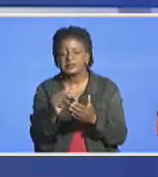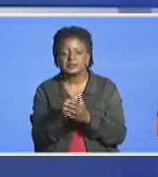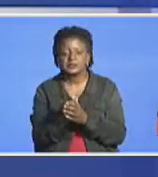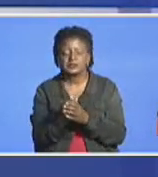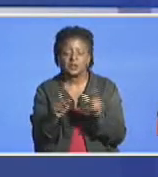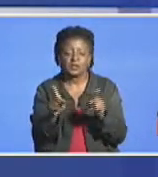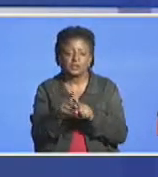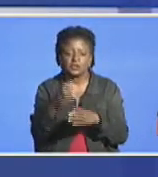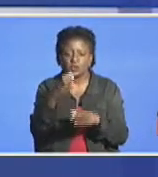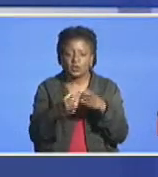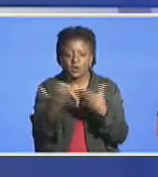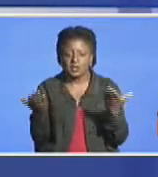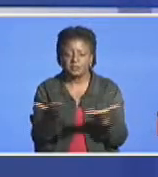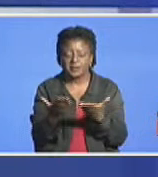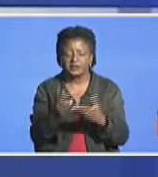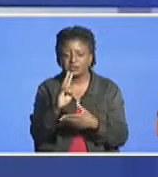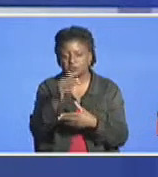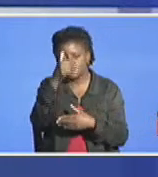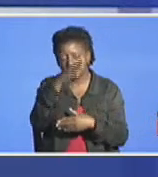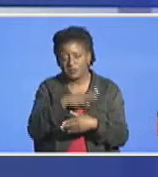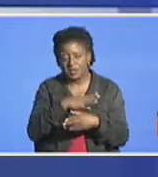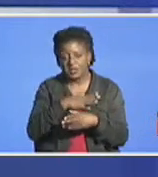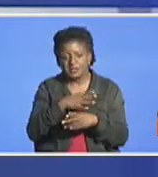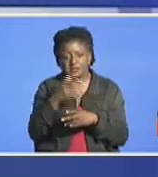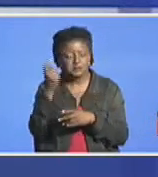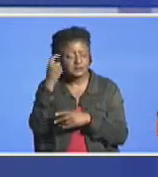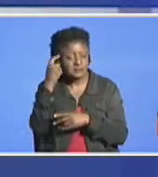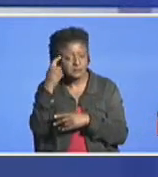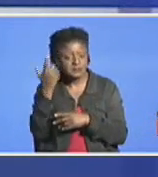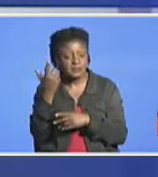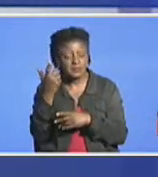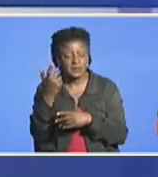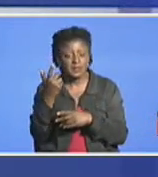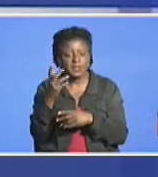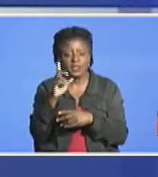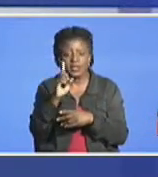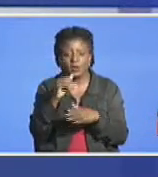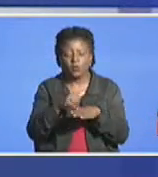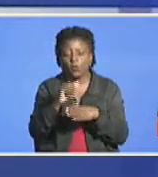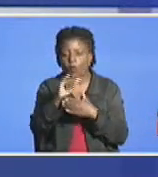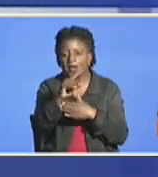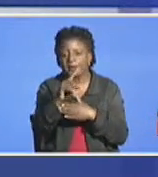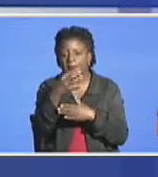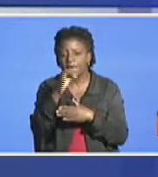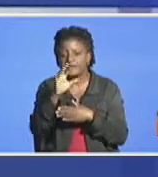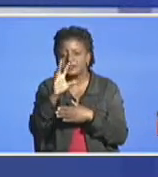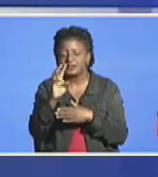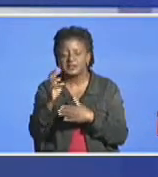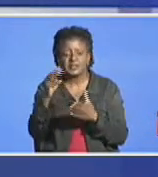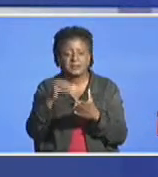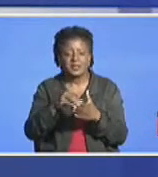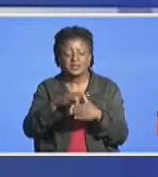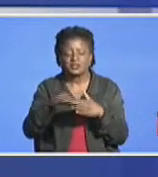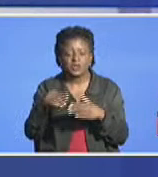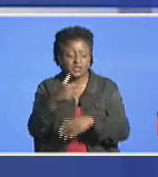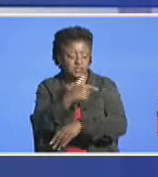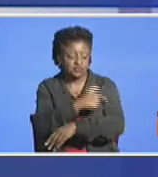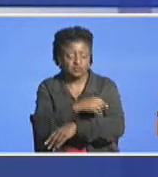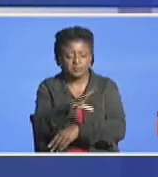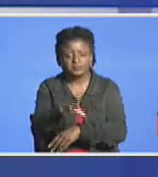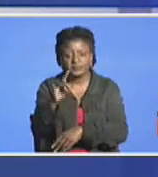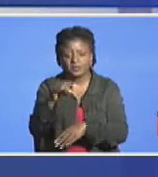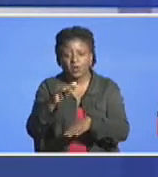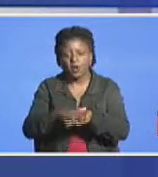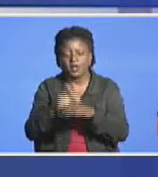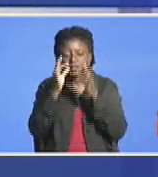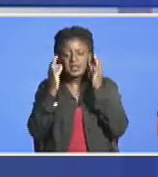Also making a court appearance, the 2 men allegedly behind that $1.6 million drug bust on Cat Island.